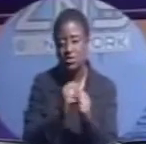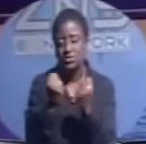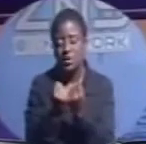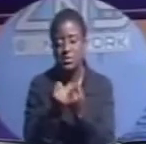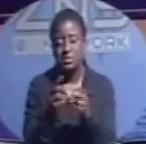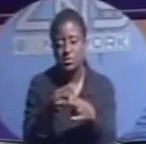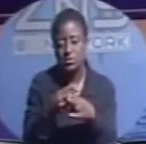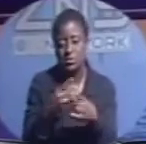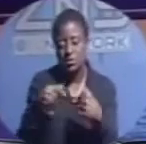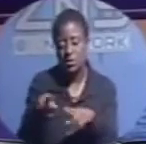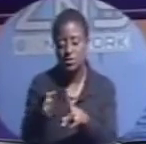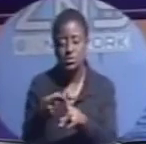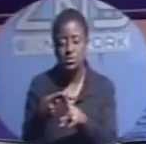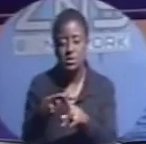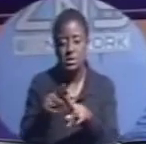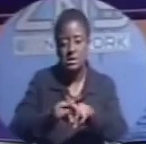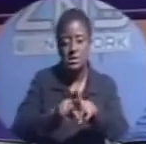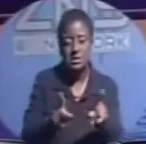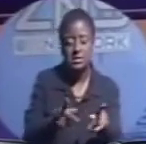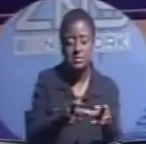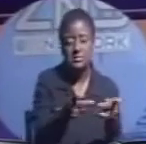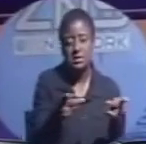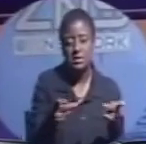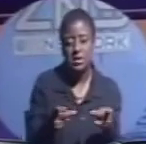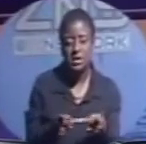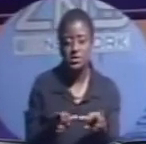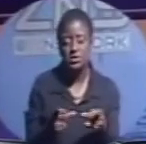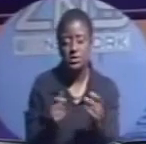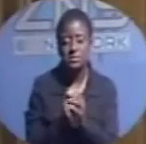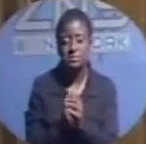different location. Corinne Carey tells us why.